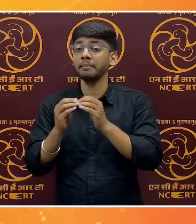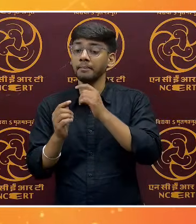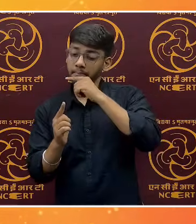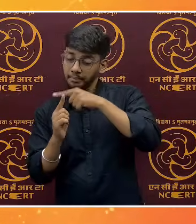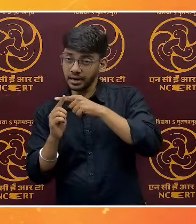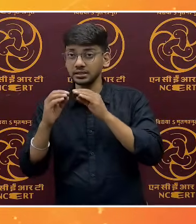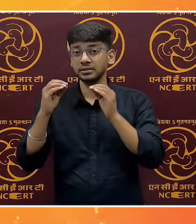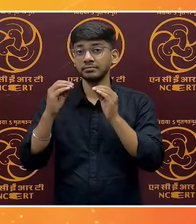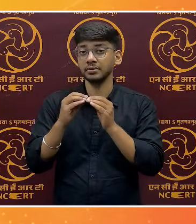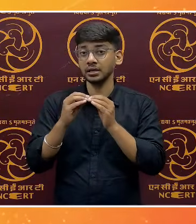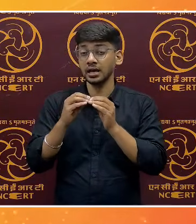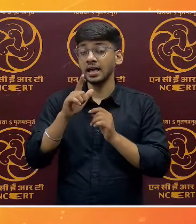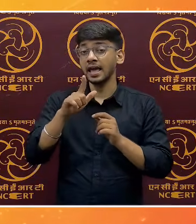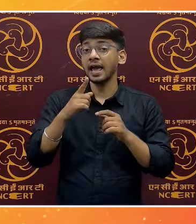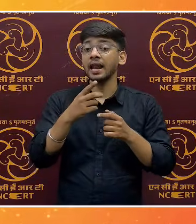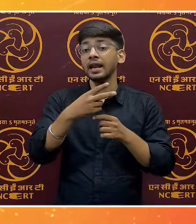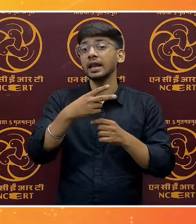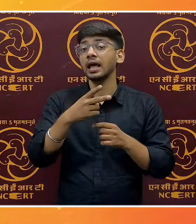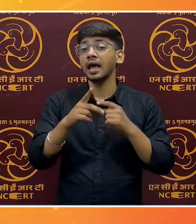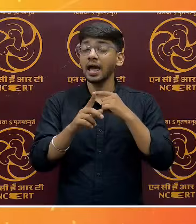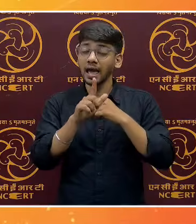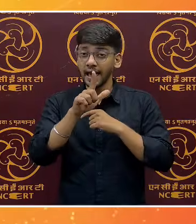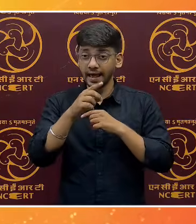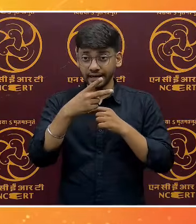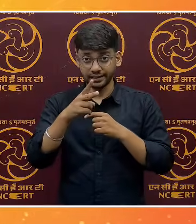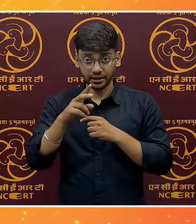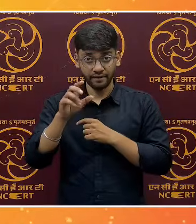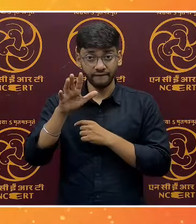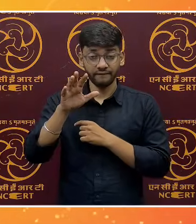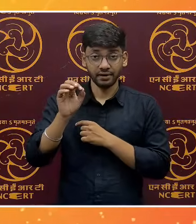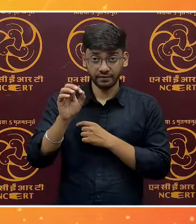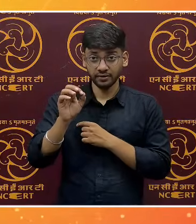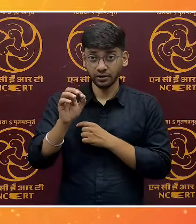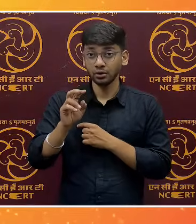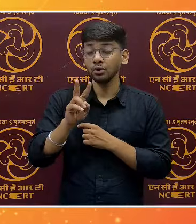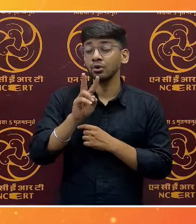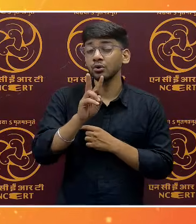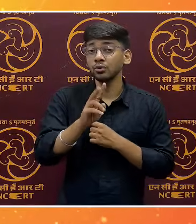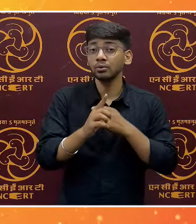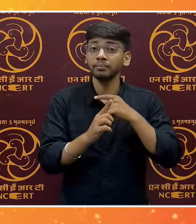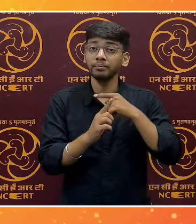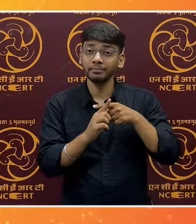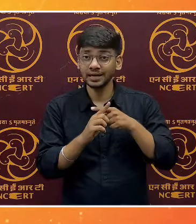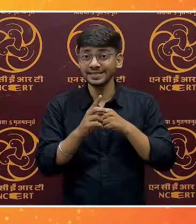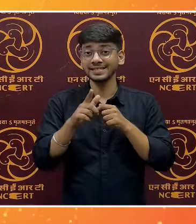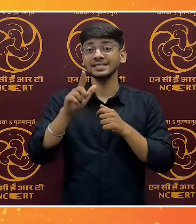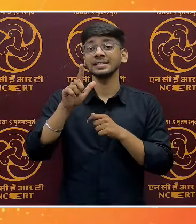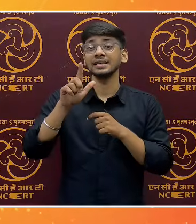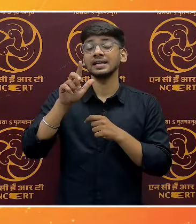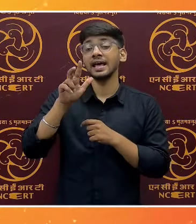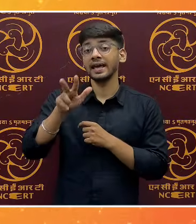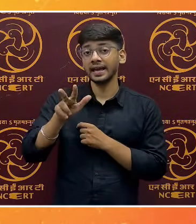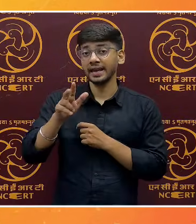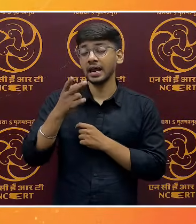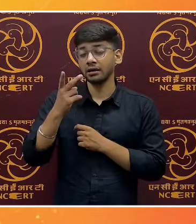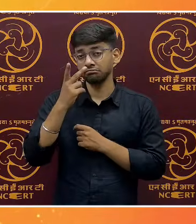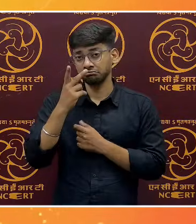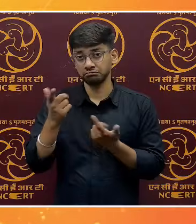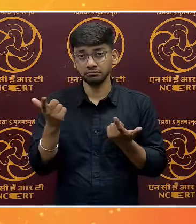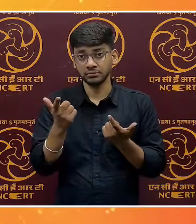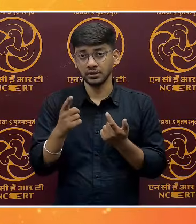what is L? 50 plus 30. So 2 plus 8, and here we can see it